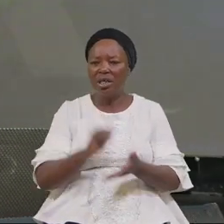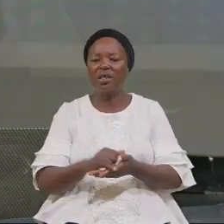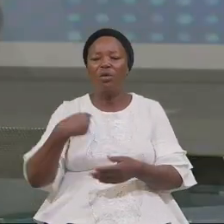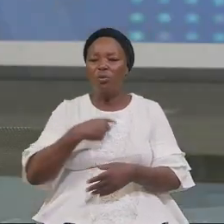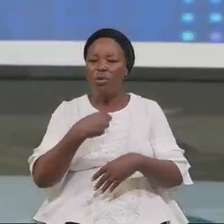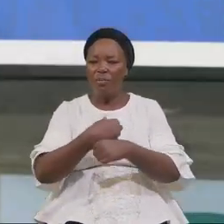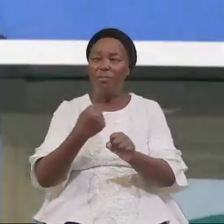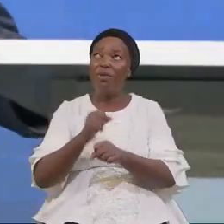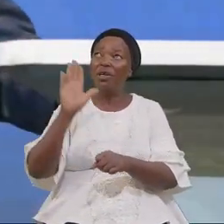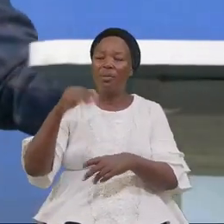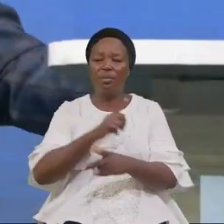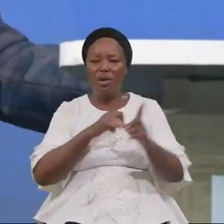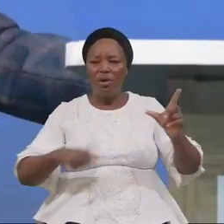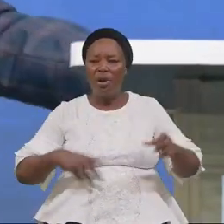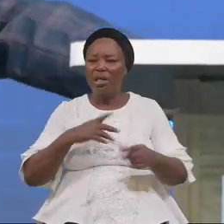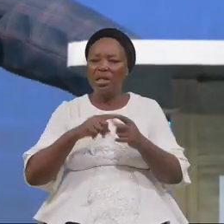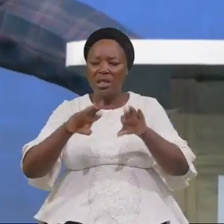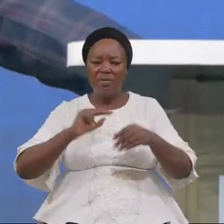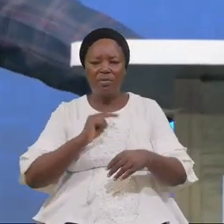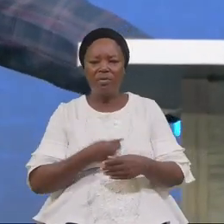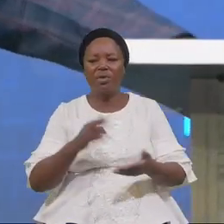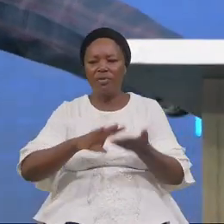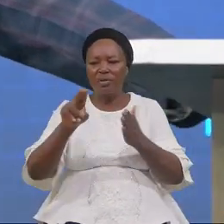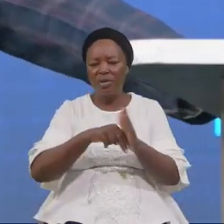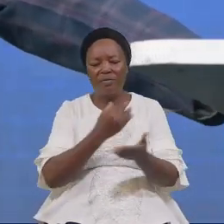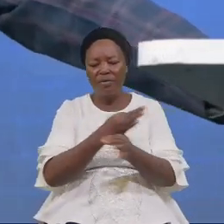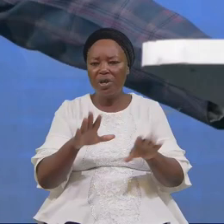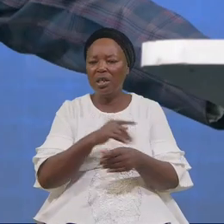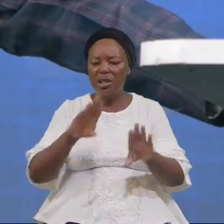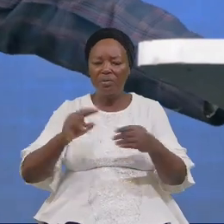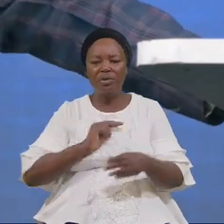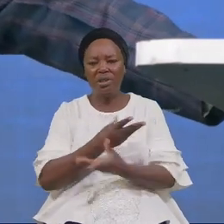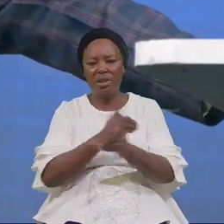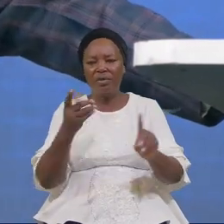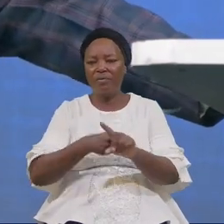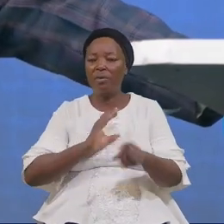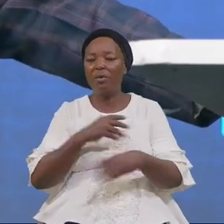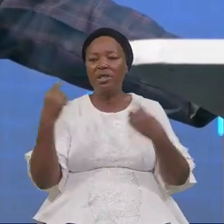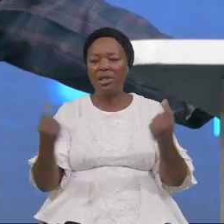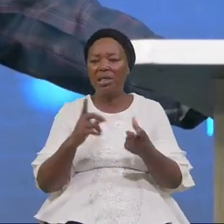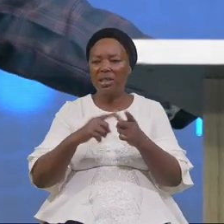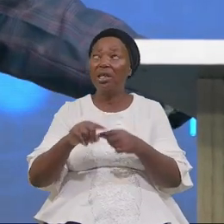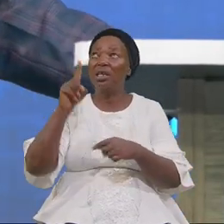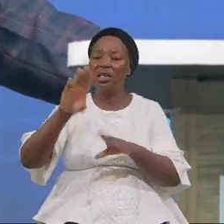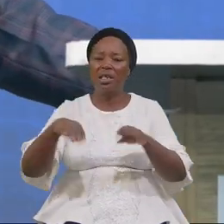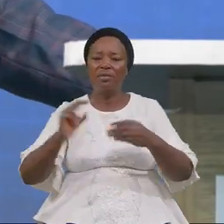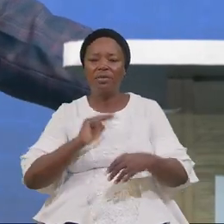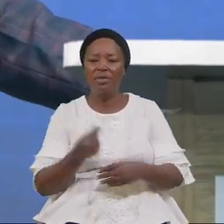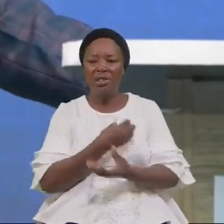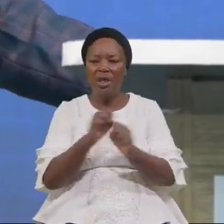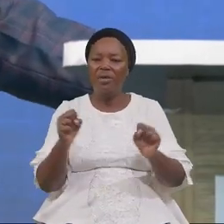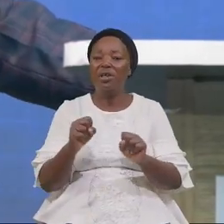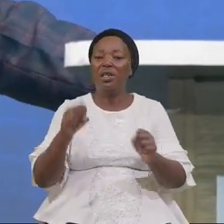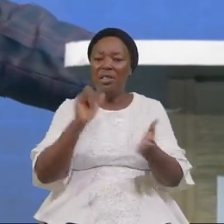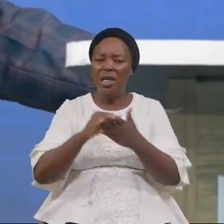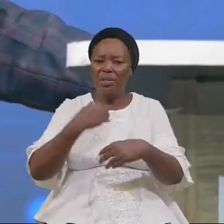gives us forgiveness, freedom. He gives us deliverance from our sin, and he gives us salvation that